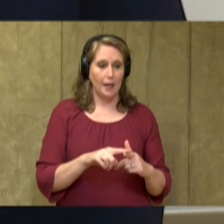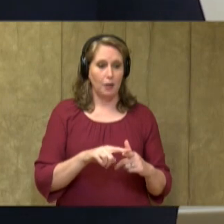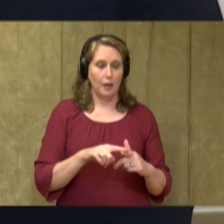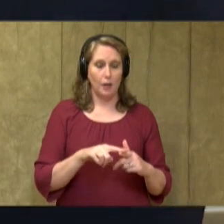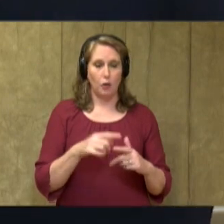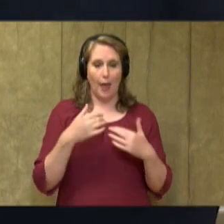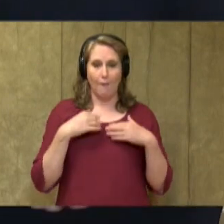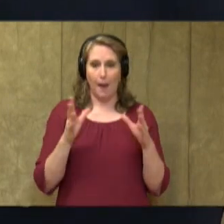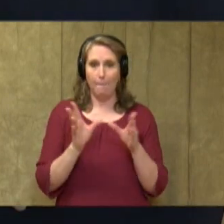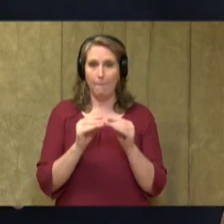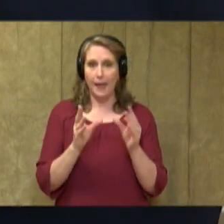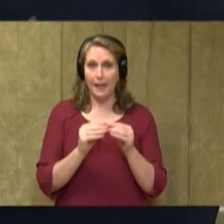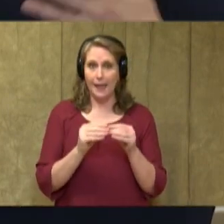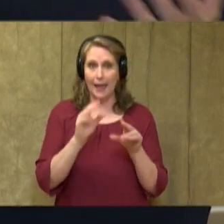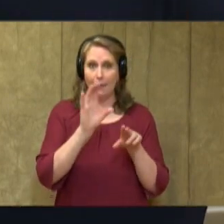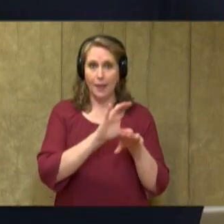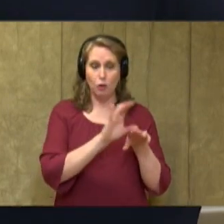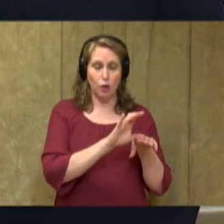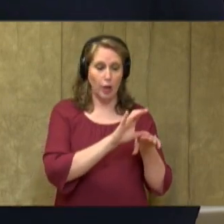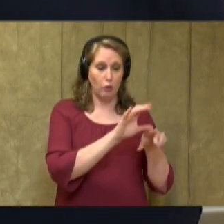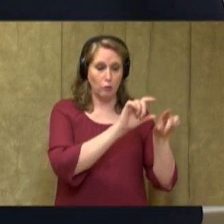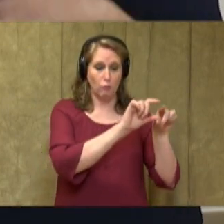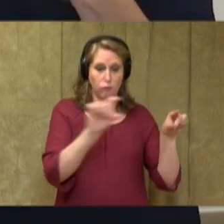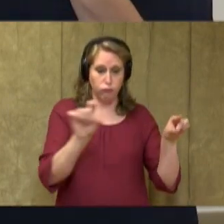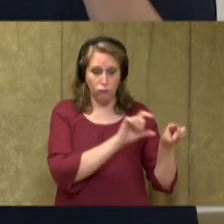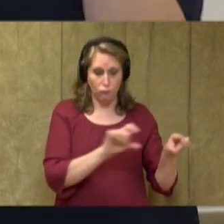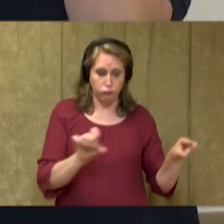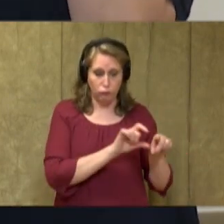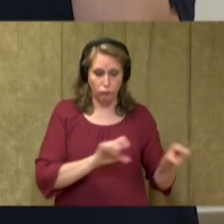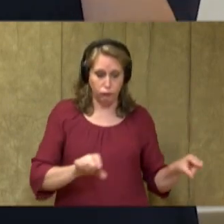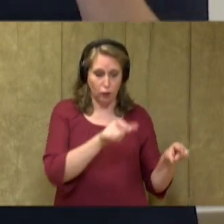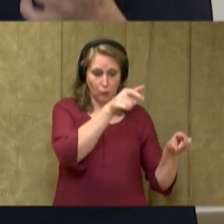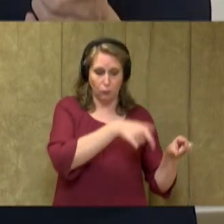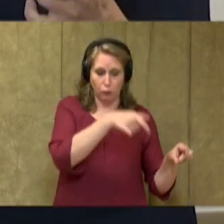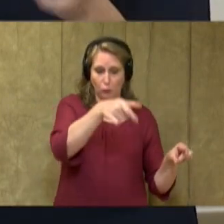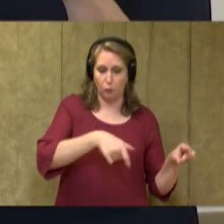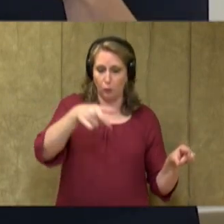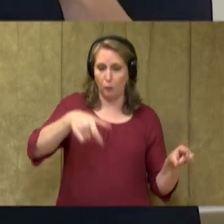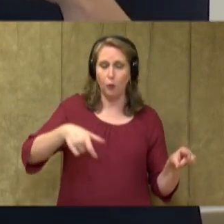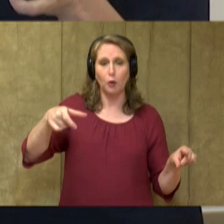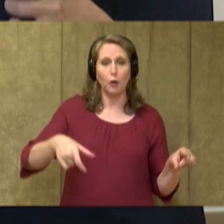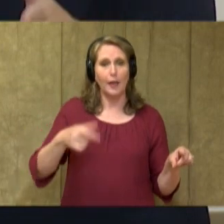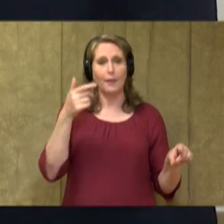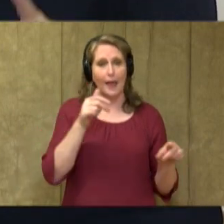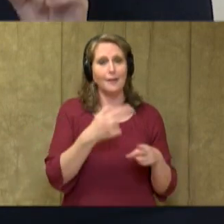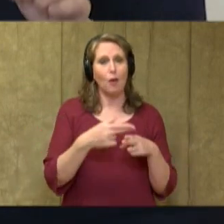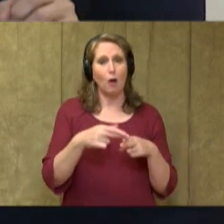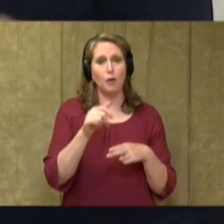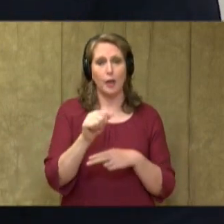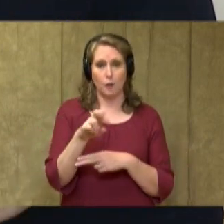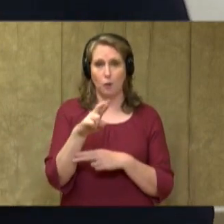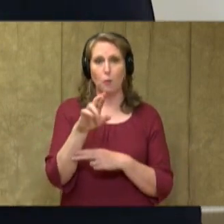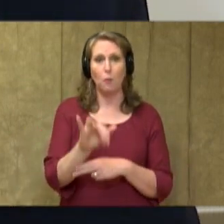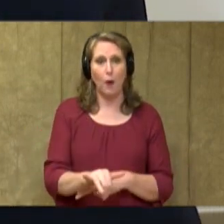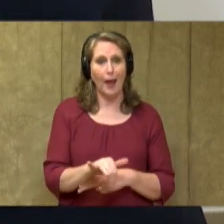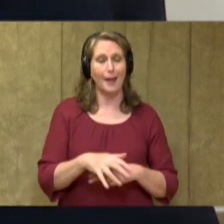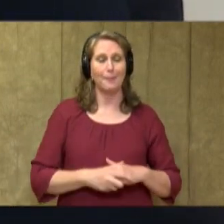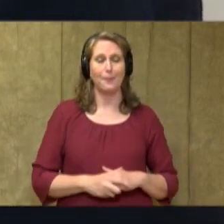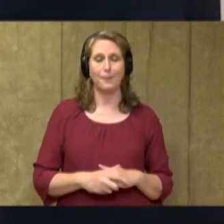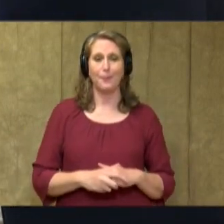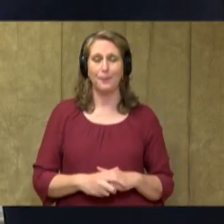in, a lot of times they do those in an array. So we see those a lot. You may not have known what it was called, but now you